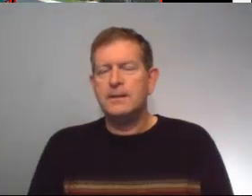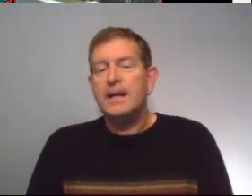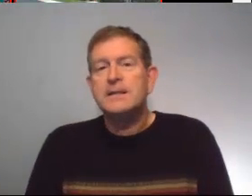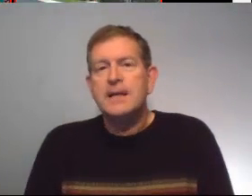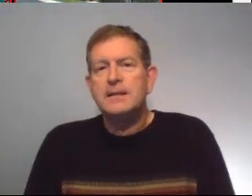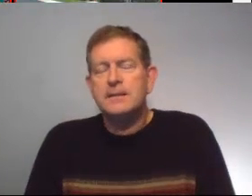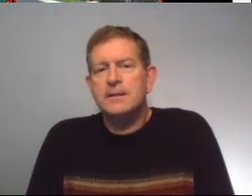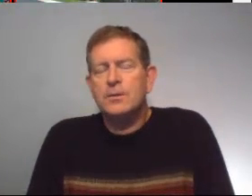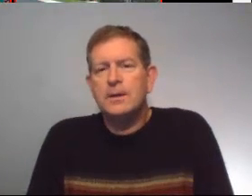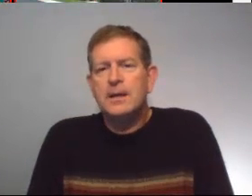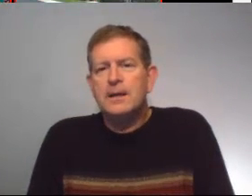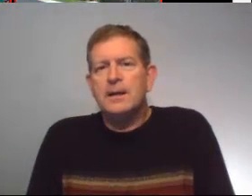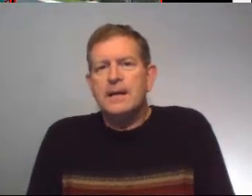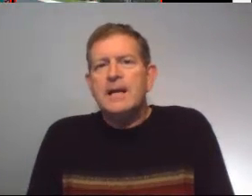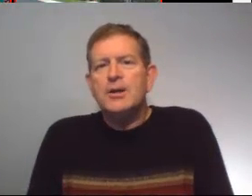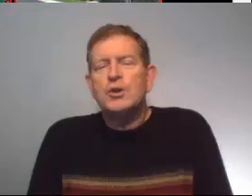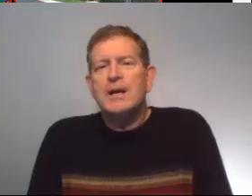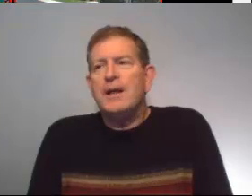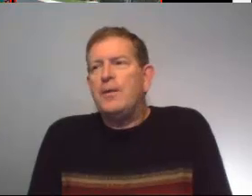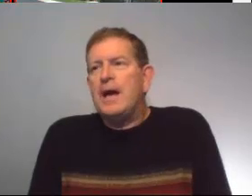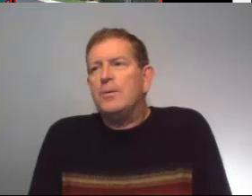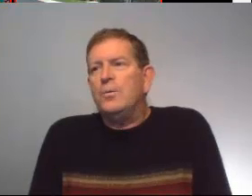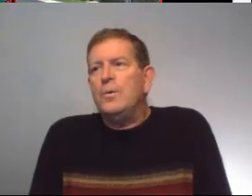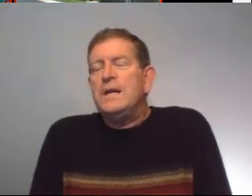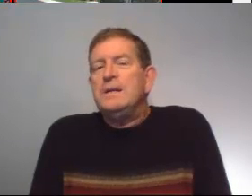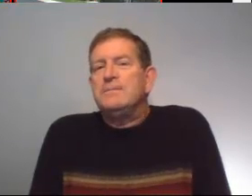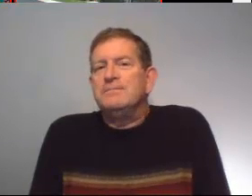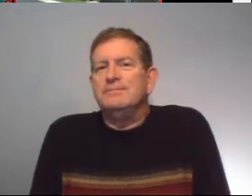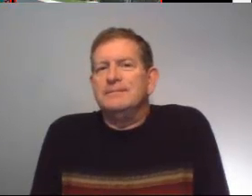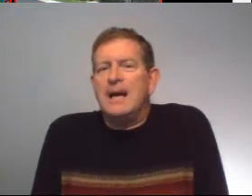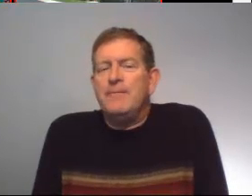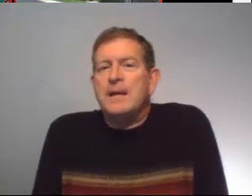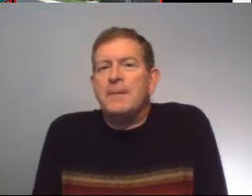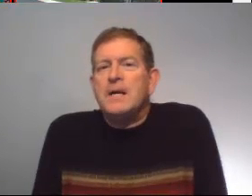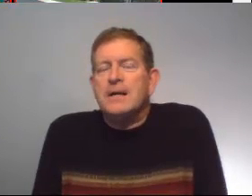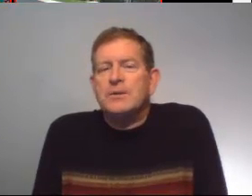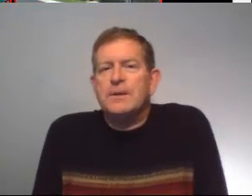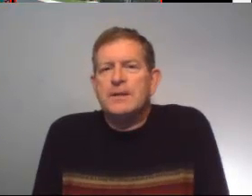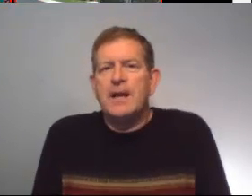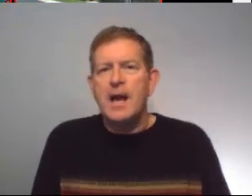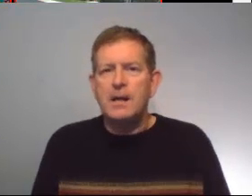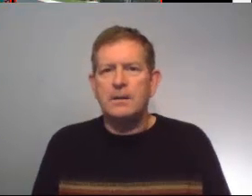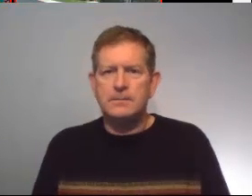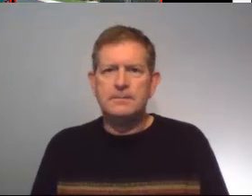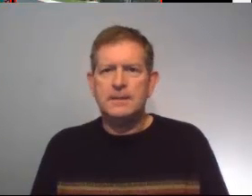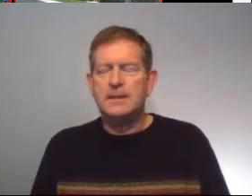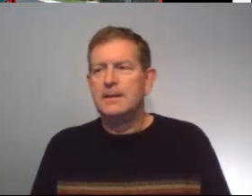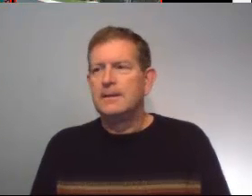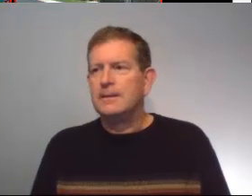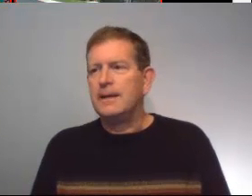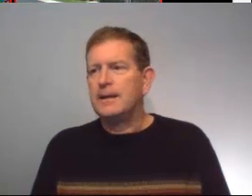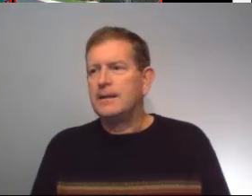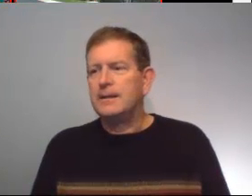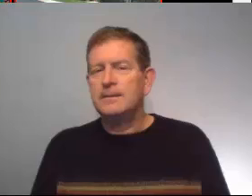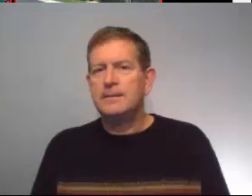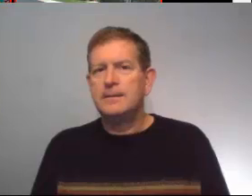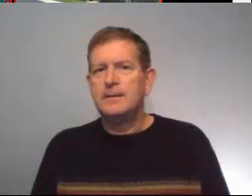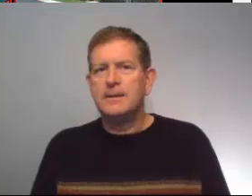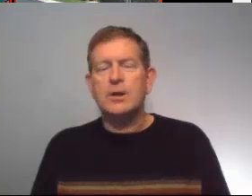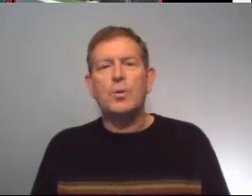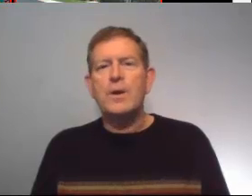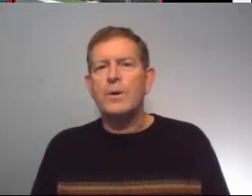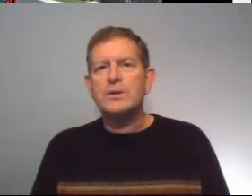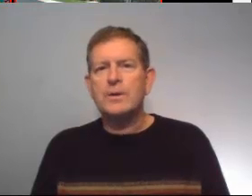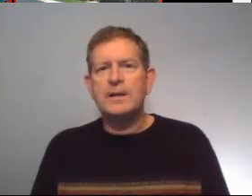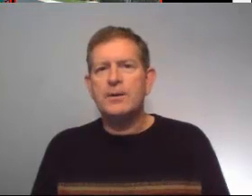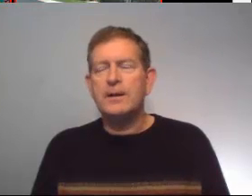the United States and into English, that we have become accustomed to saying L. Like